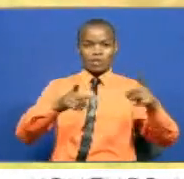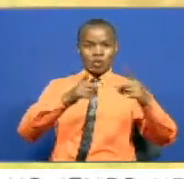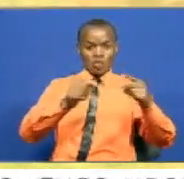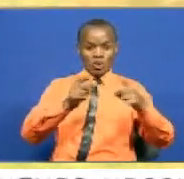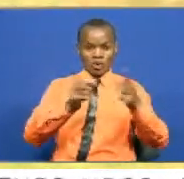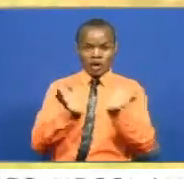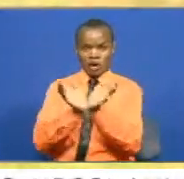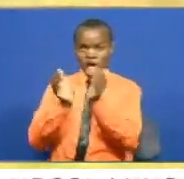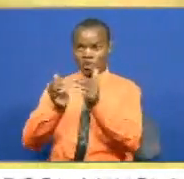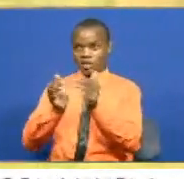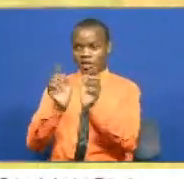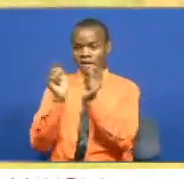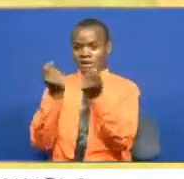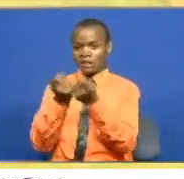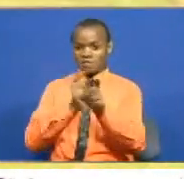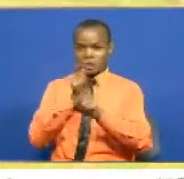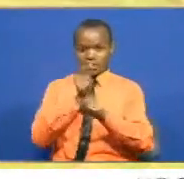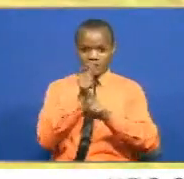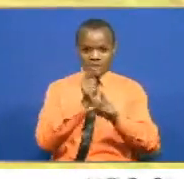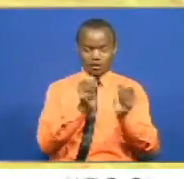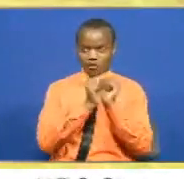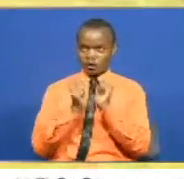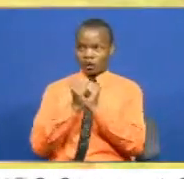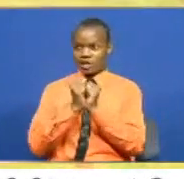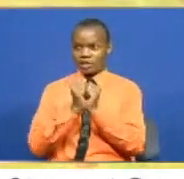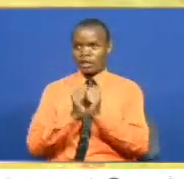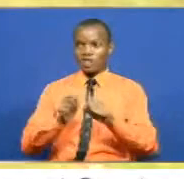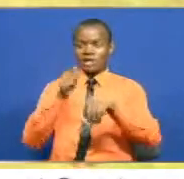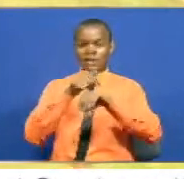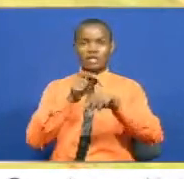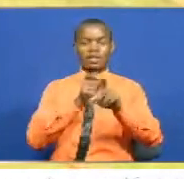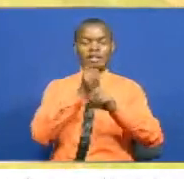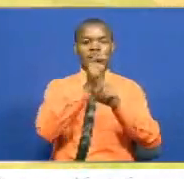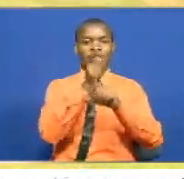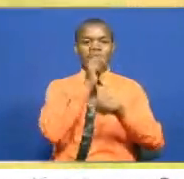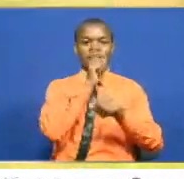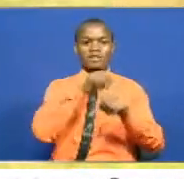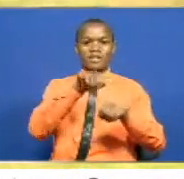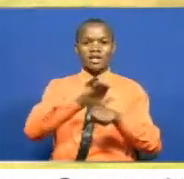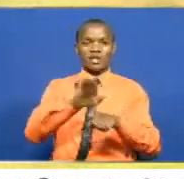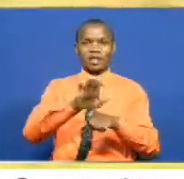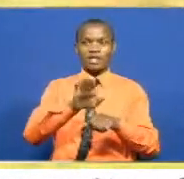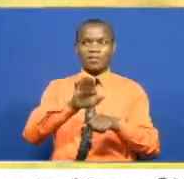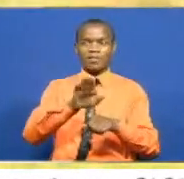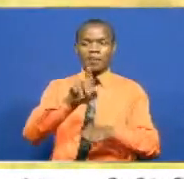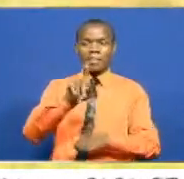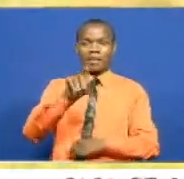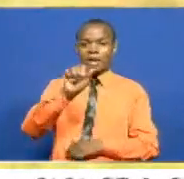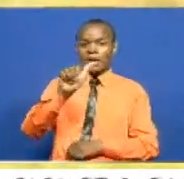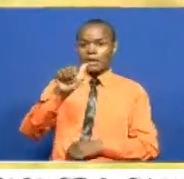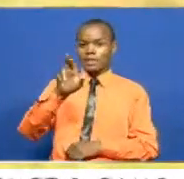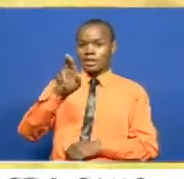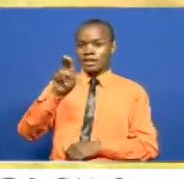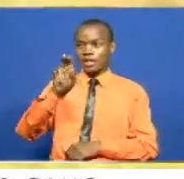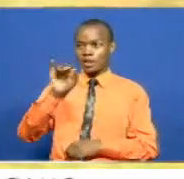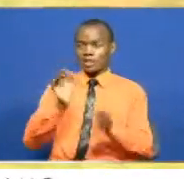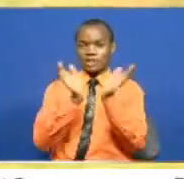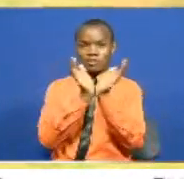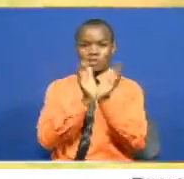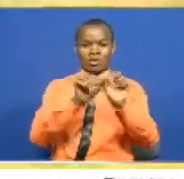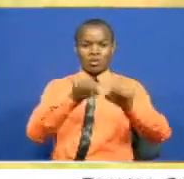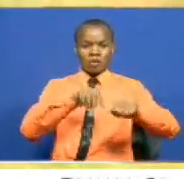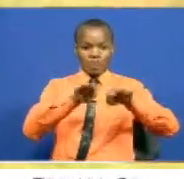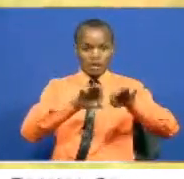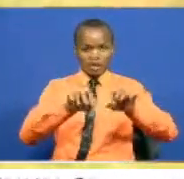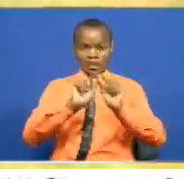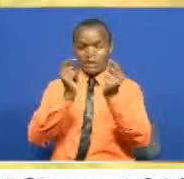been with the team, training with the team since it started its training camp here in Kasarani. Caroline, she's going to tell us about how the team has been coping